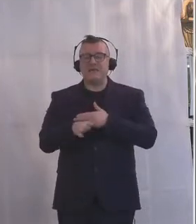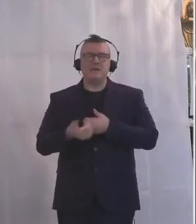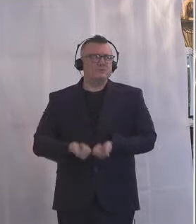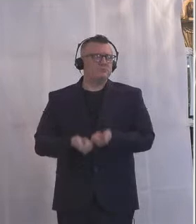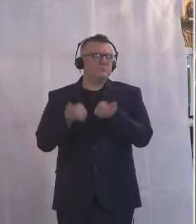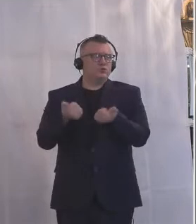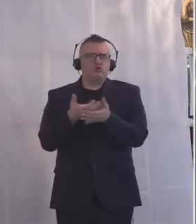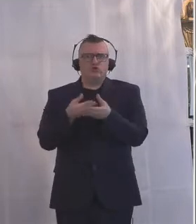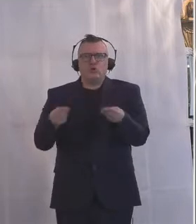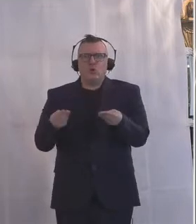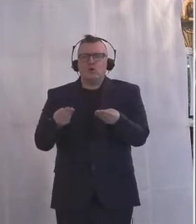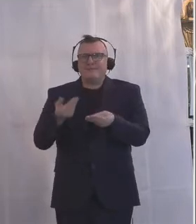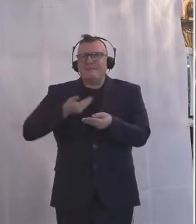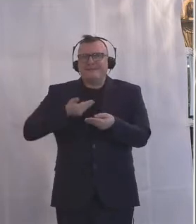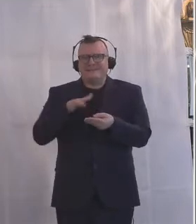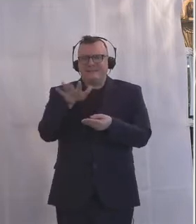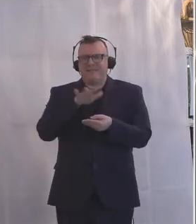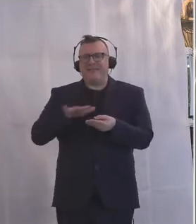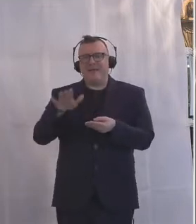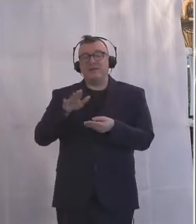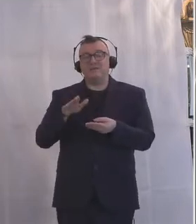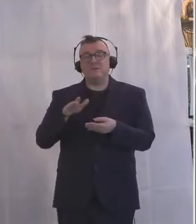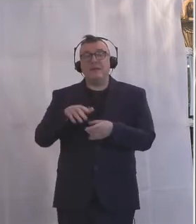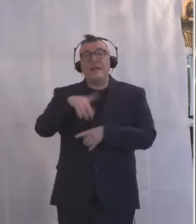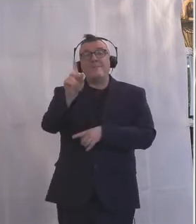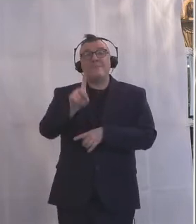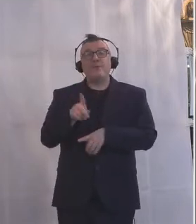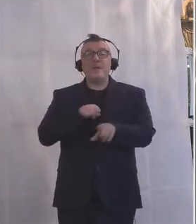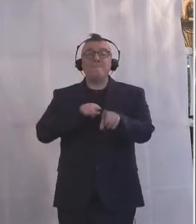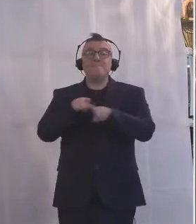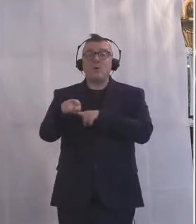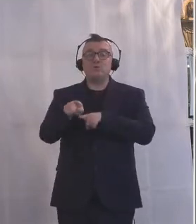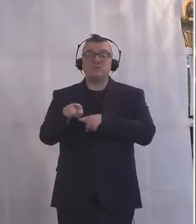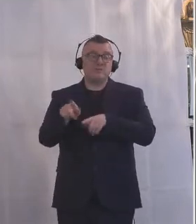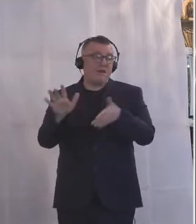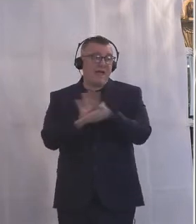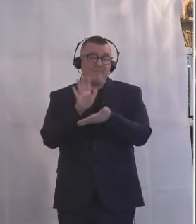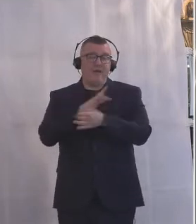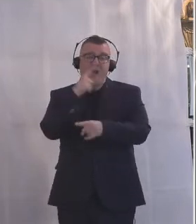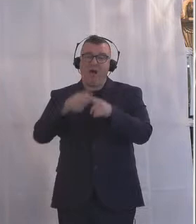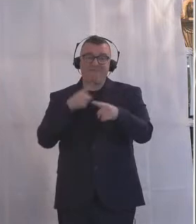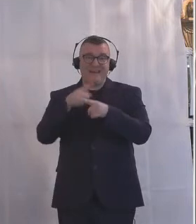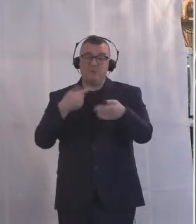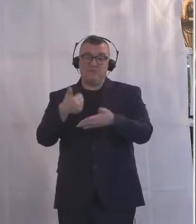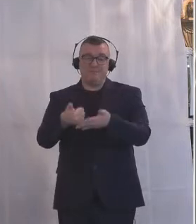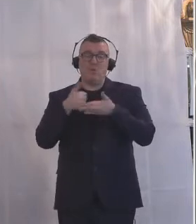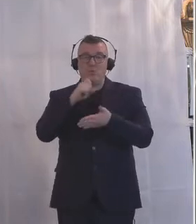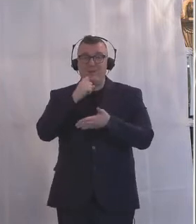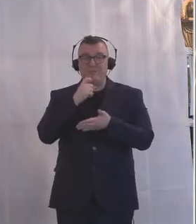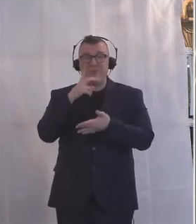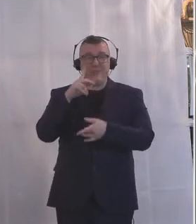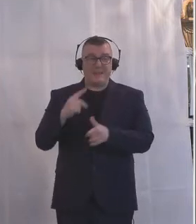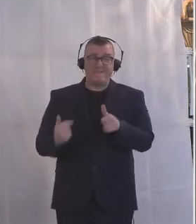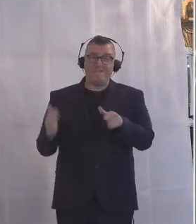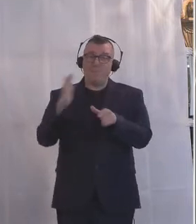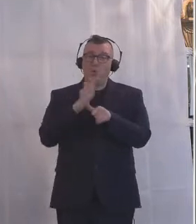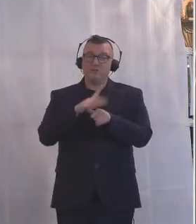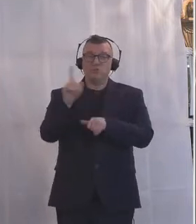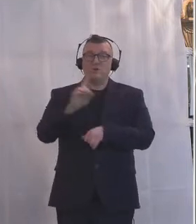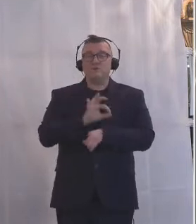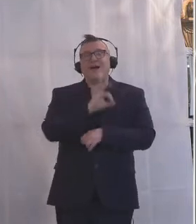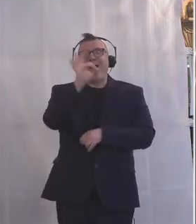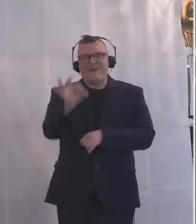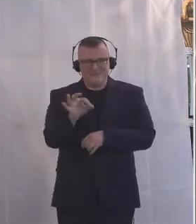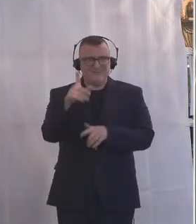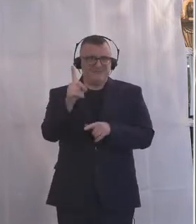business as well, and just tapping in. Most people will offer you, are happy to give you half an hour of help, if you just ask for it. Yeah,